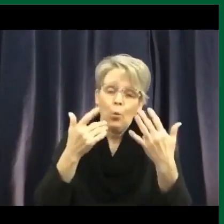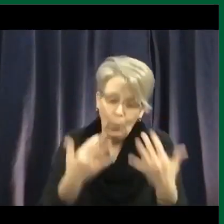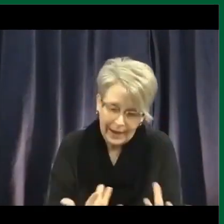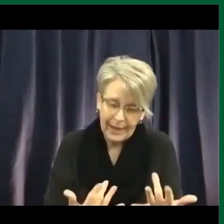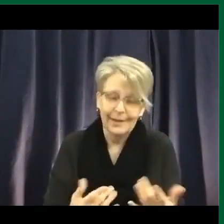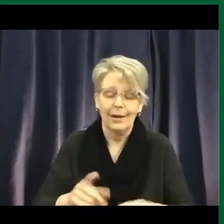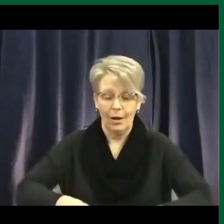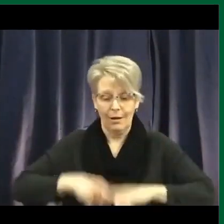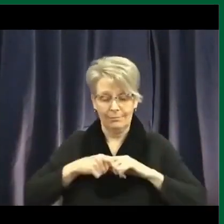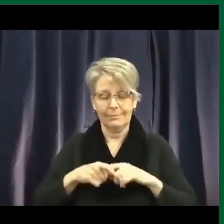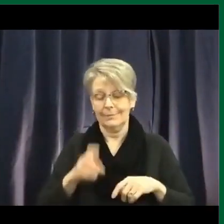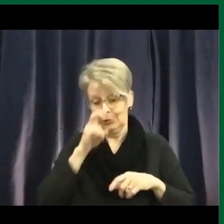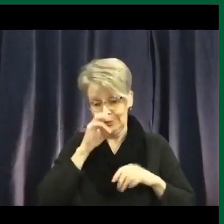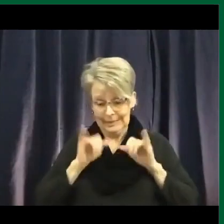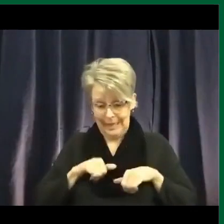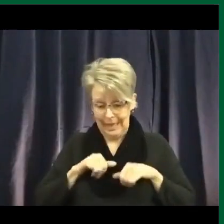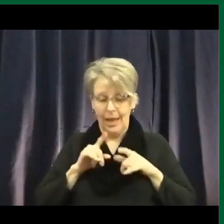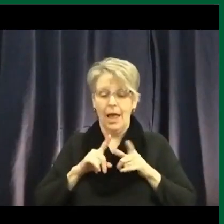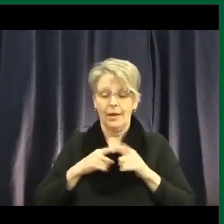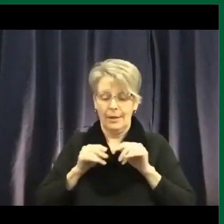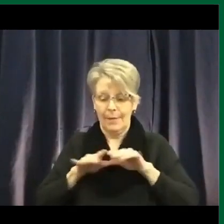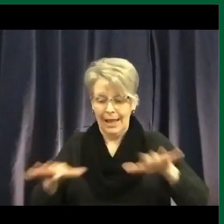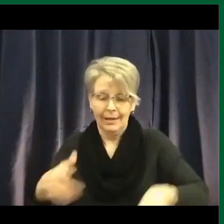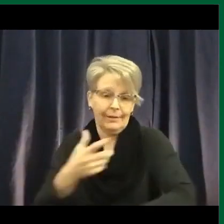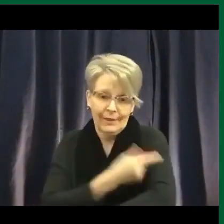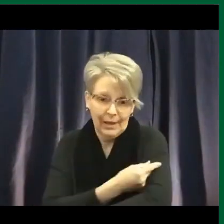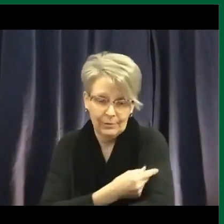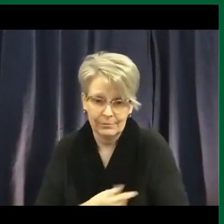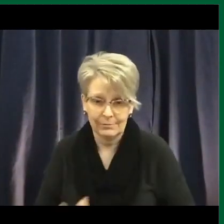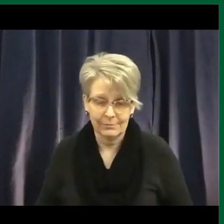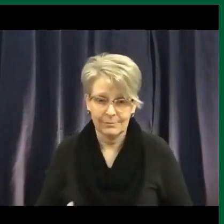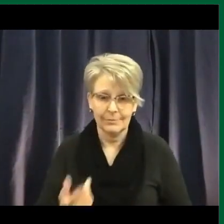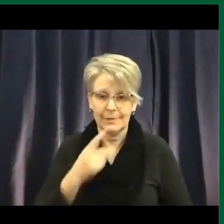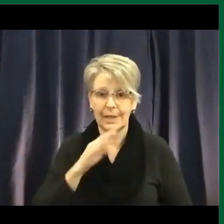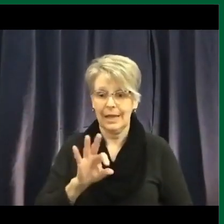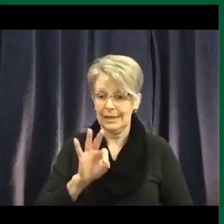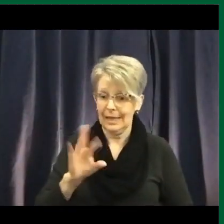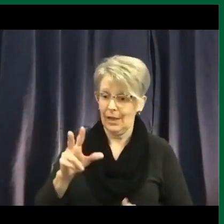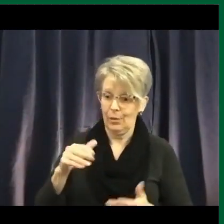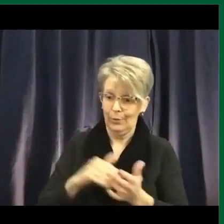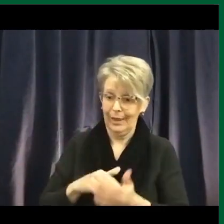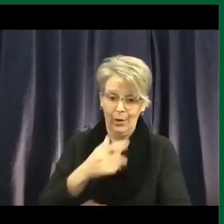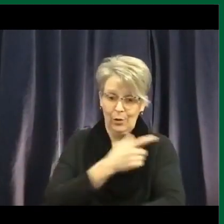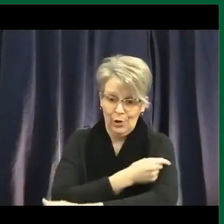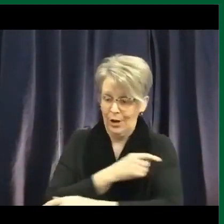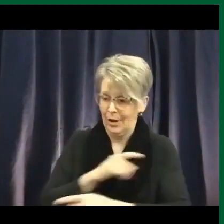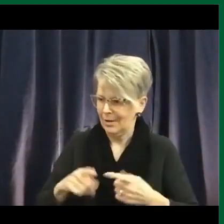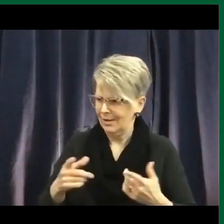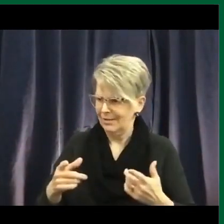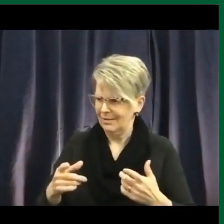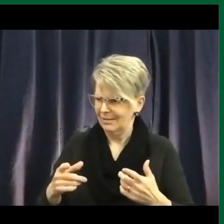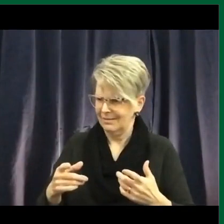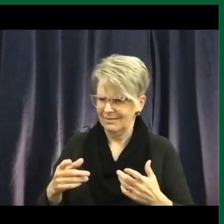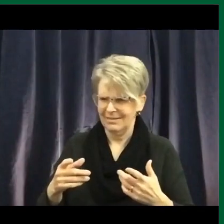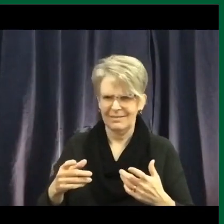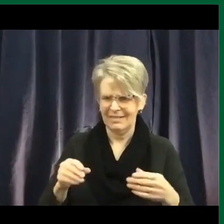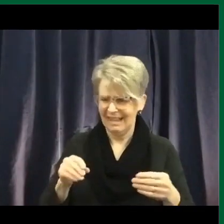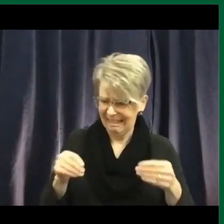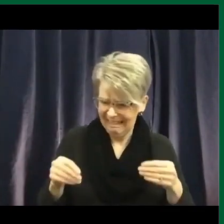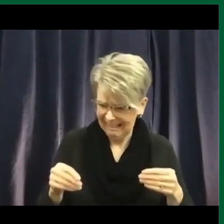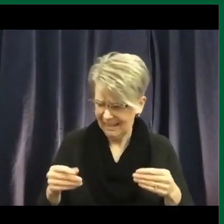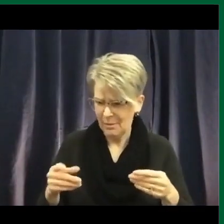with the first dose? Because we only have 93,000 doses into people's arms today, but yet we're lifting a restriction that was in